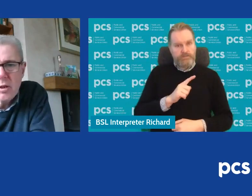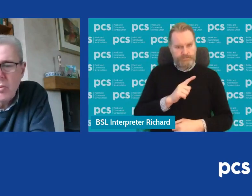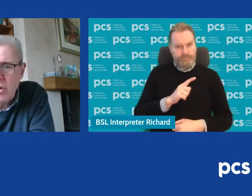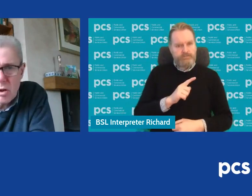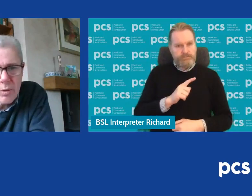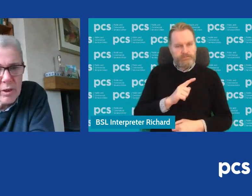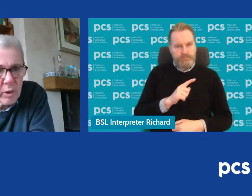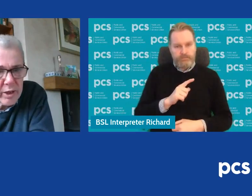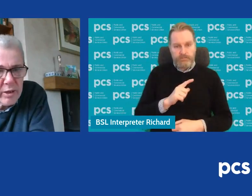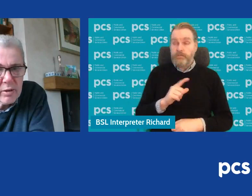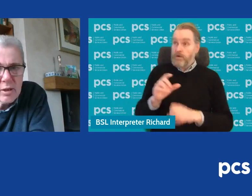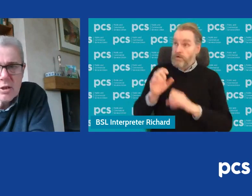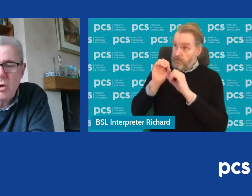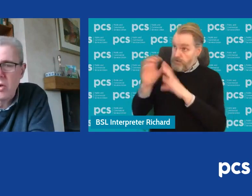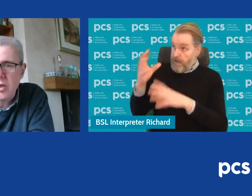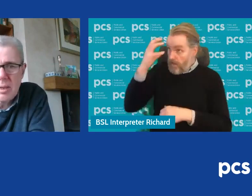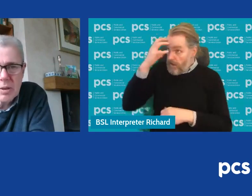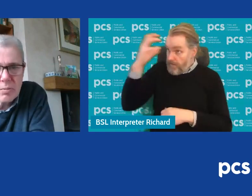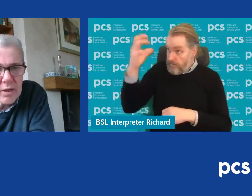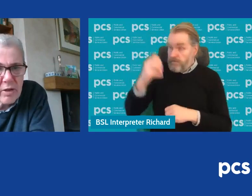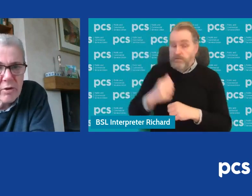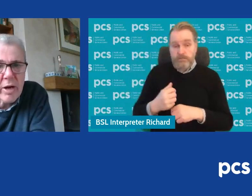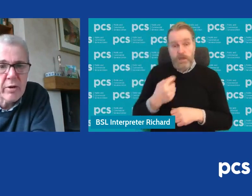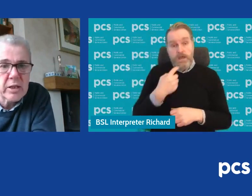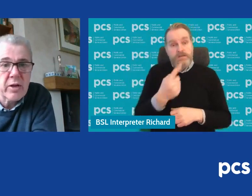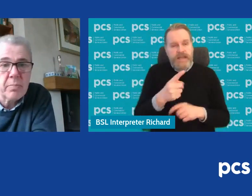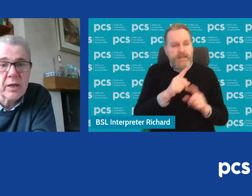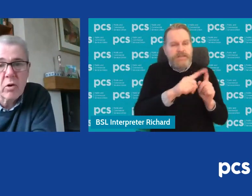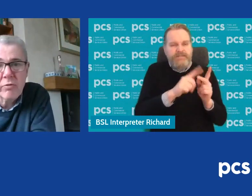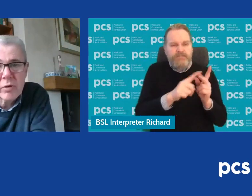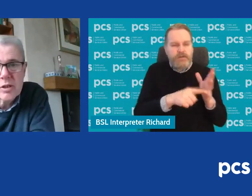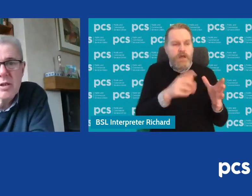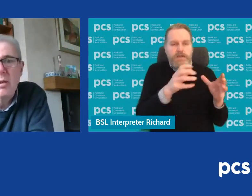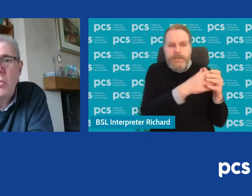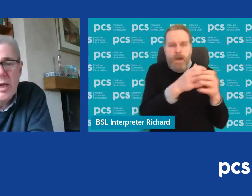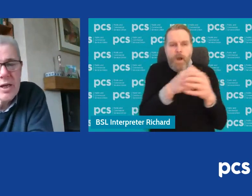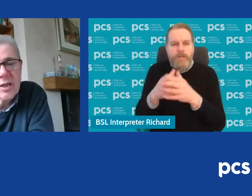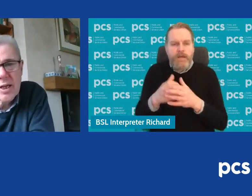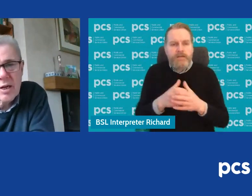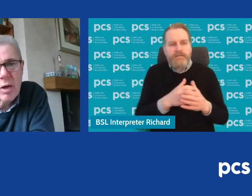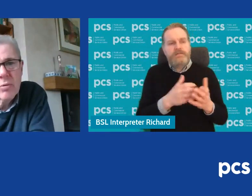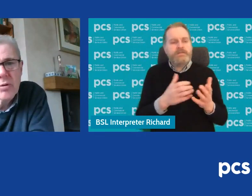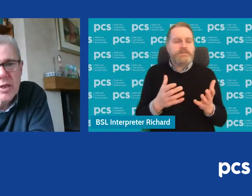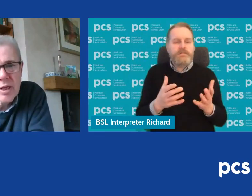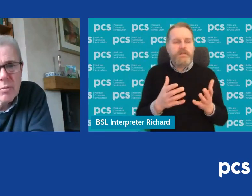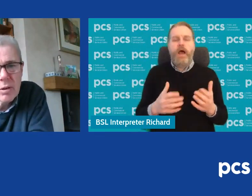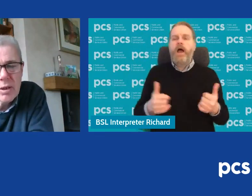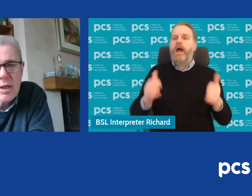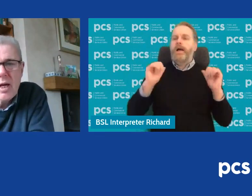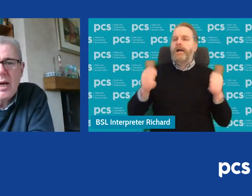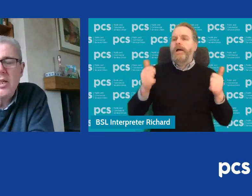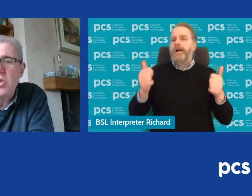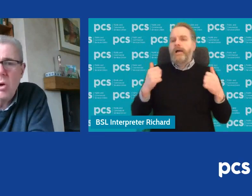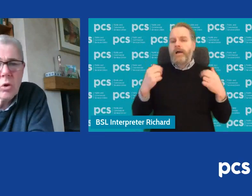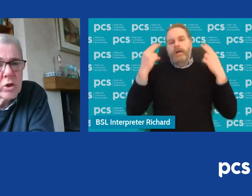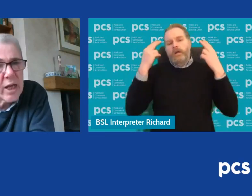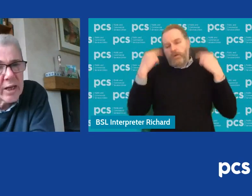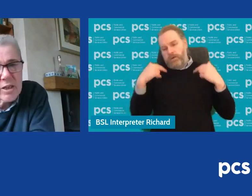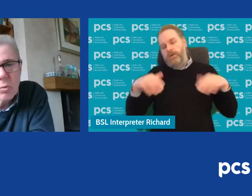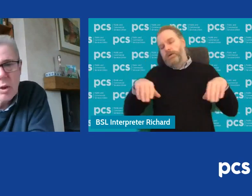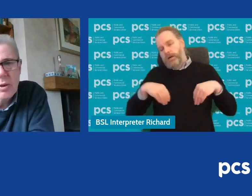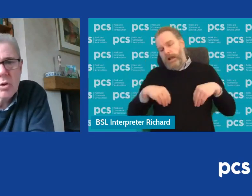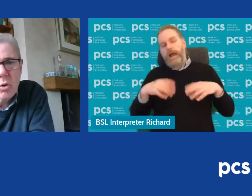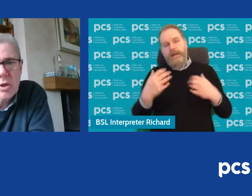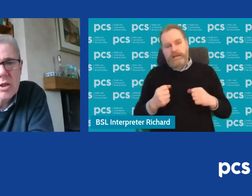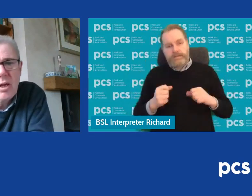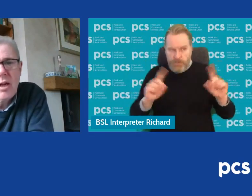employers that we're not going away. It's not acceptable that other areas have had better offers, and we are yet to get around to the table. And it's no good telling